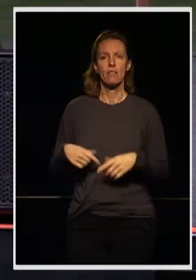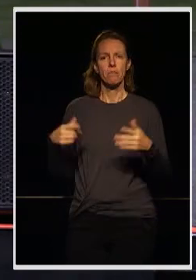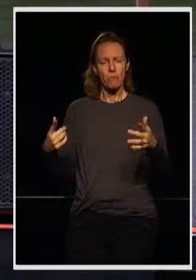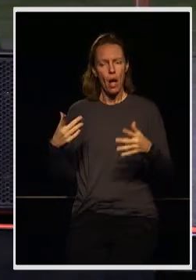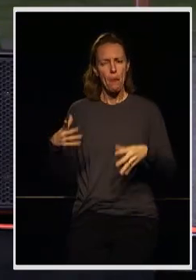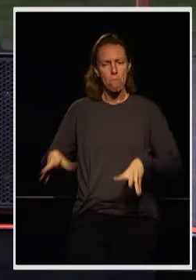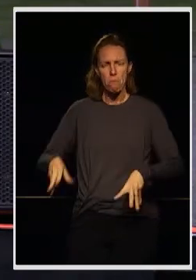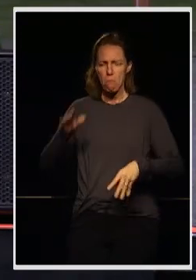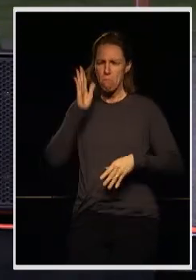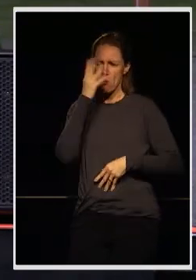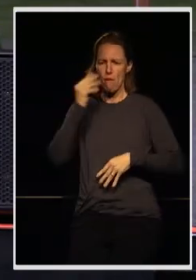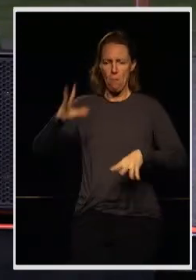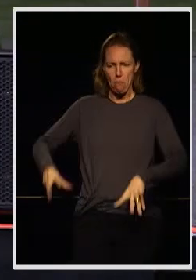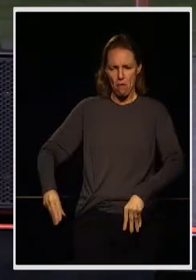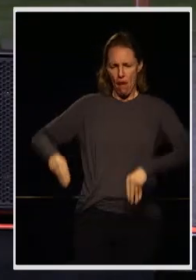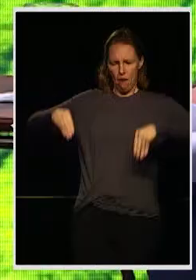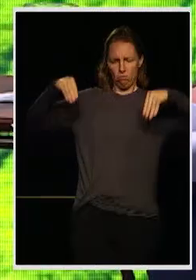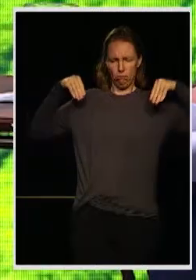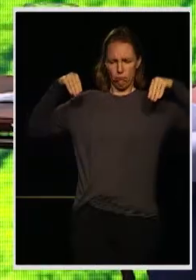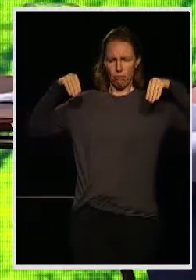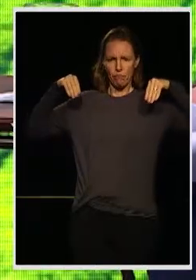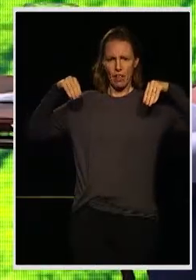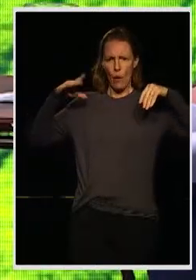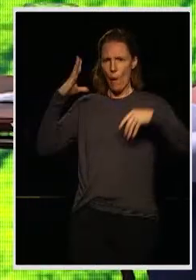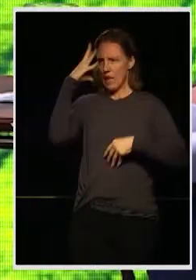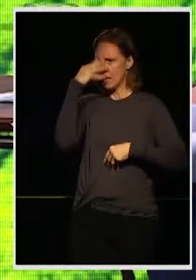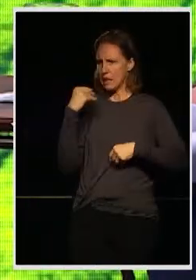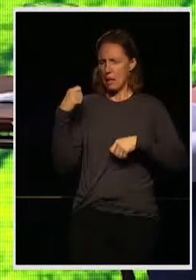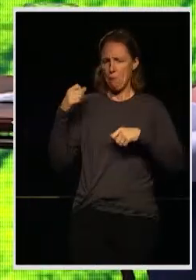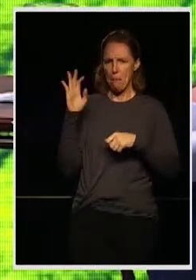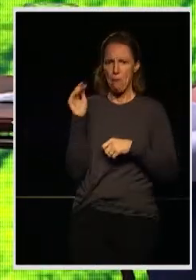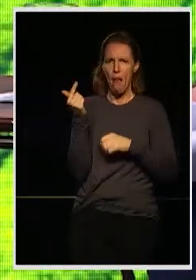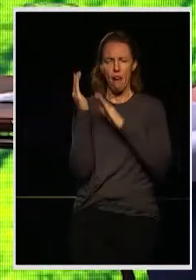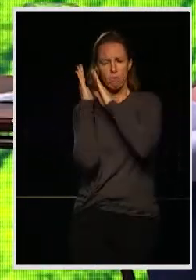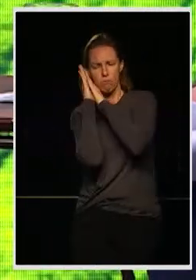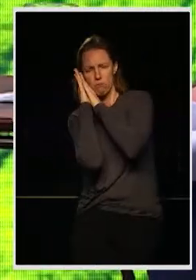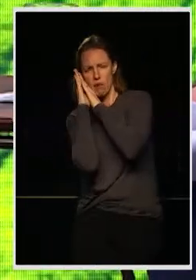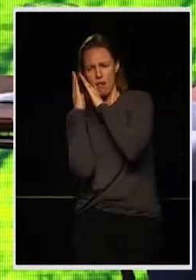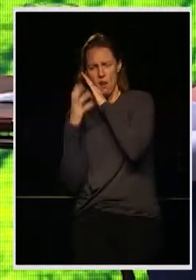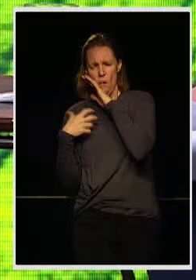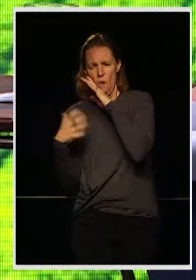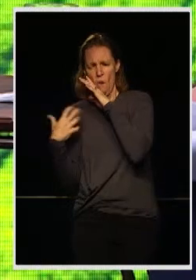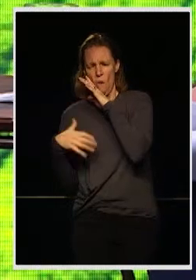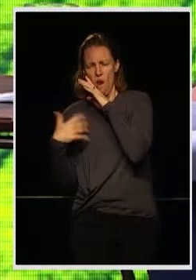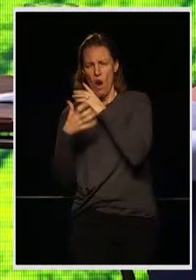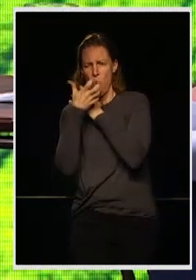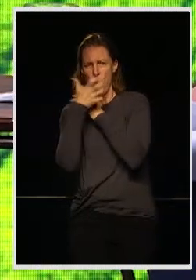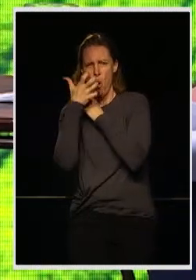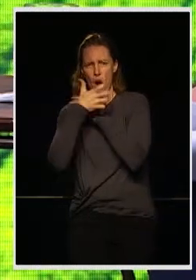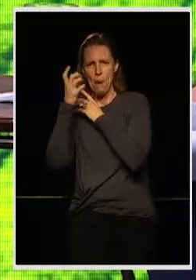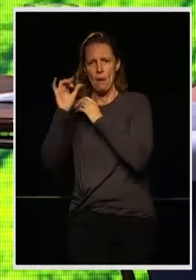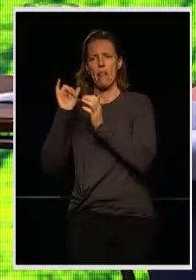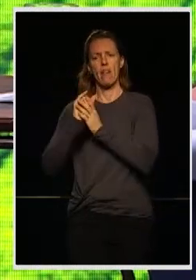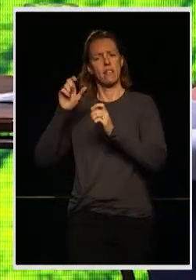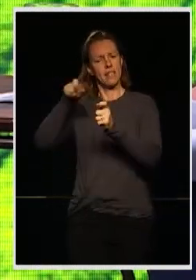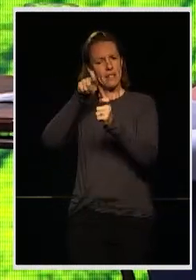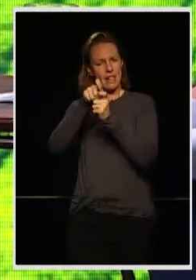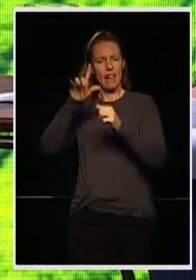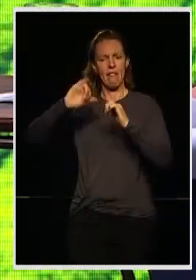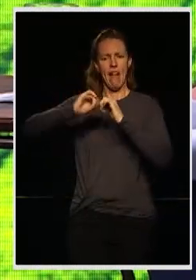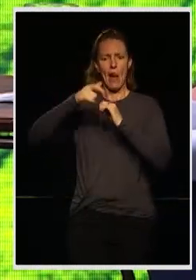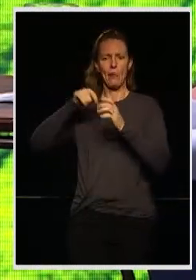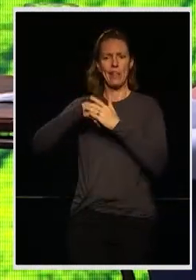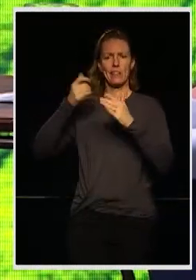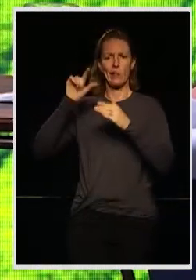a blanket on or you know, a sleeping bag, and it starts to warm. Well, that's exactly how these greenhouse gases